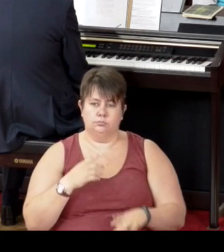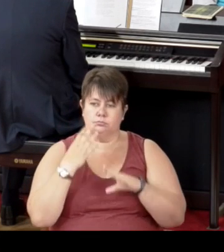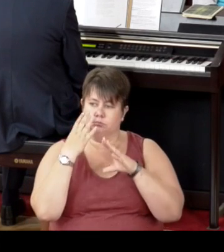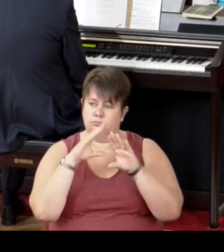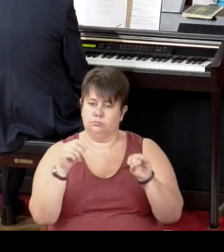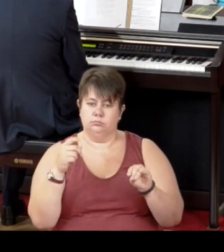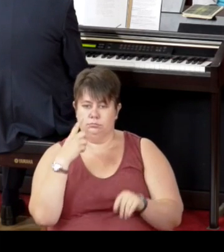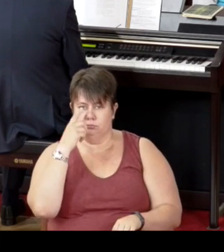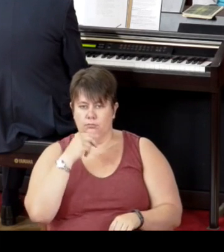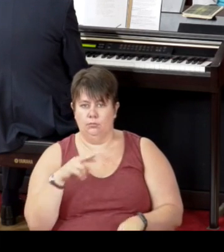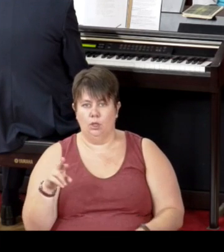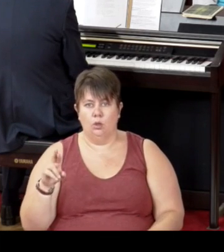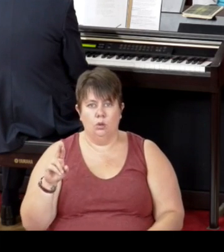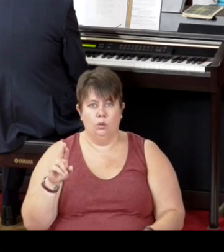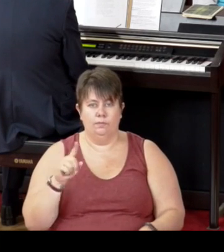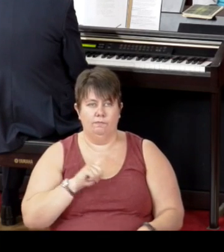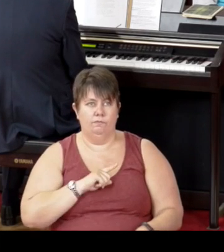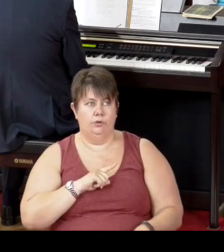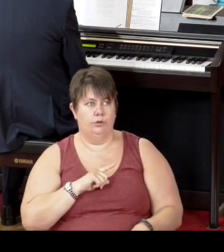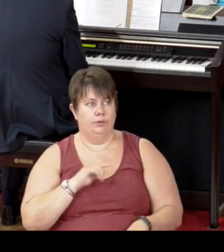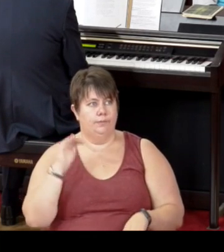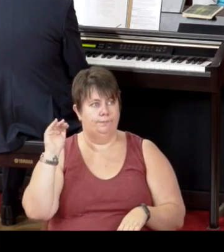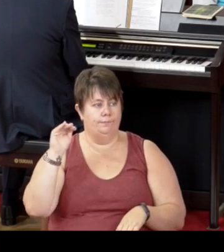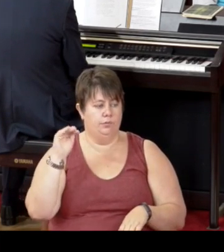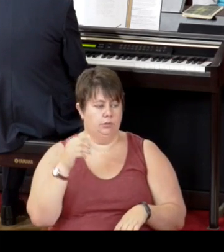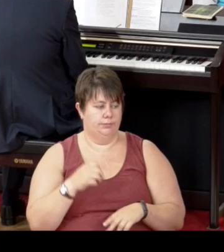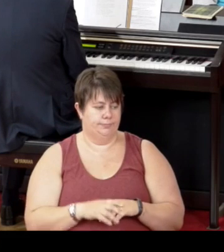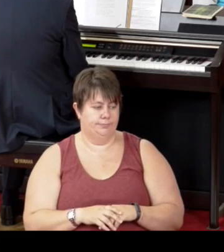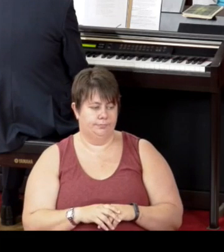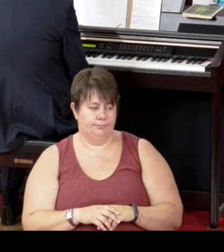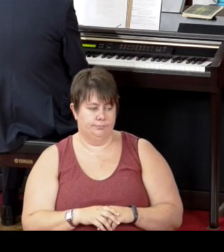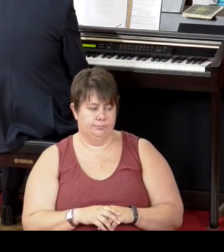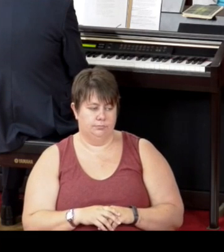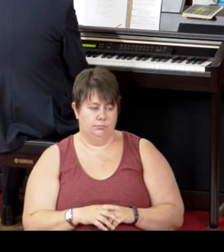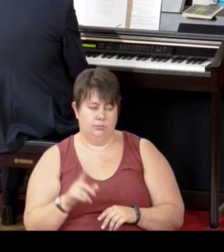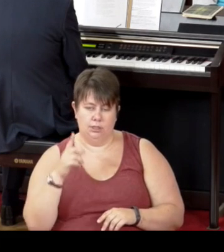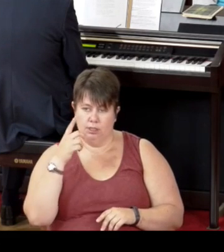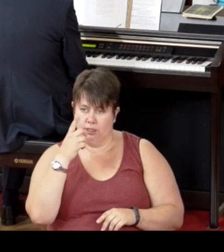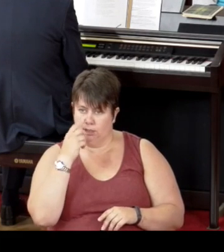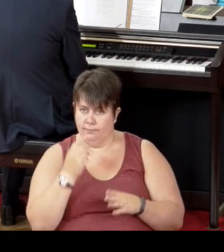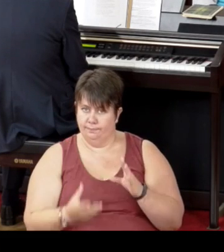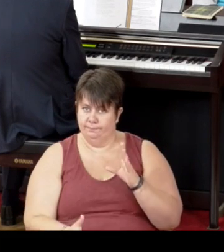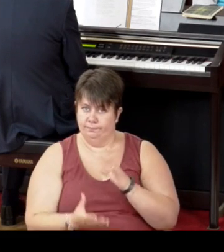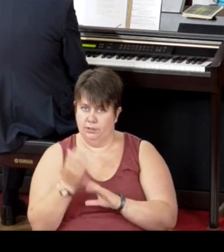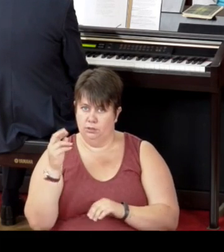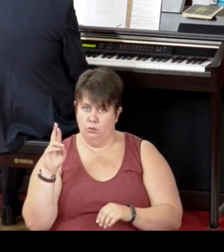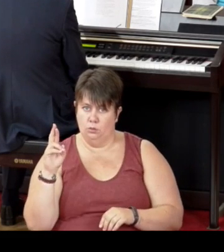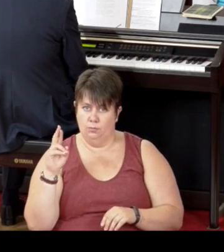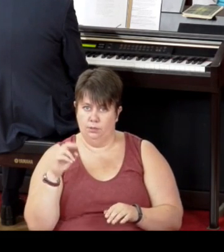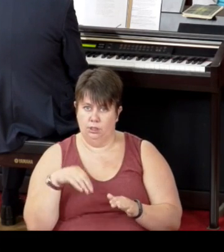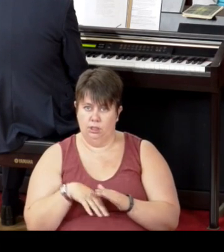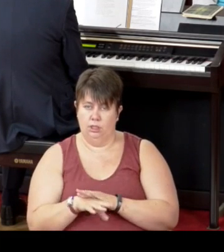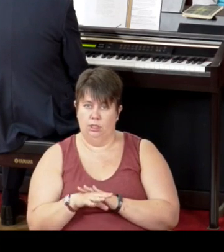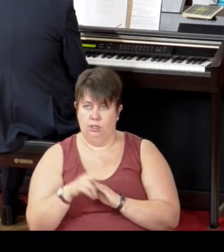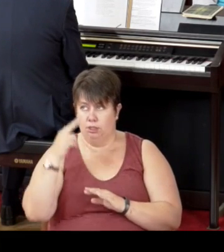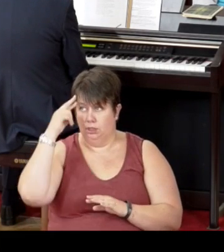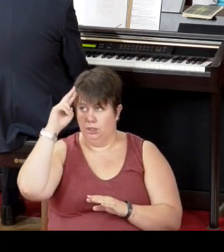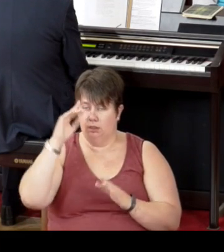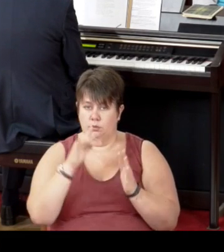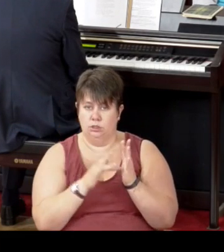world, that they need not despair, but they can find hope in the name of